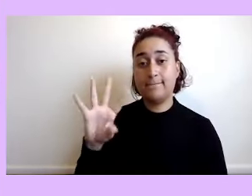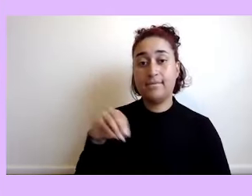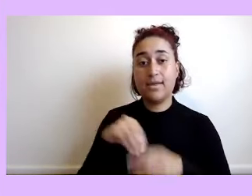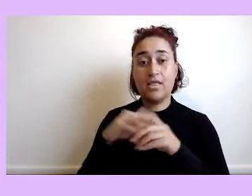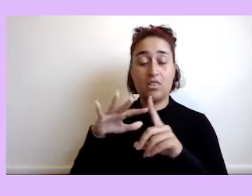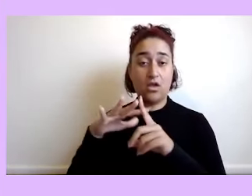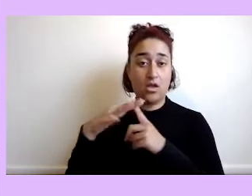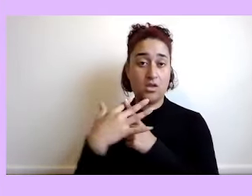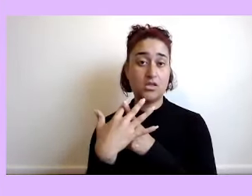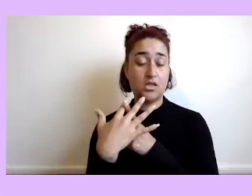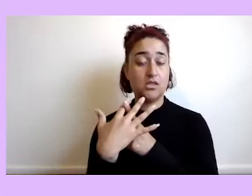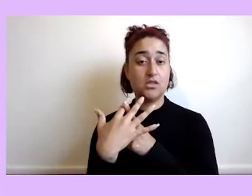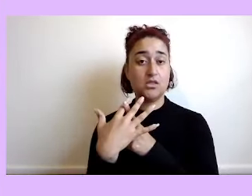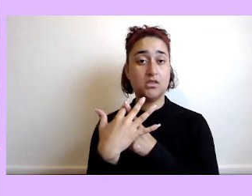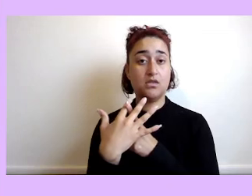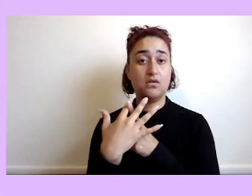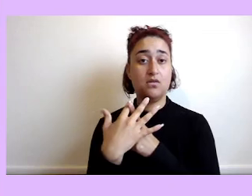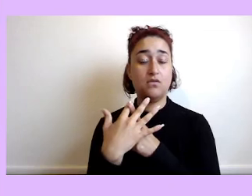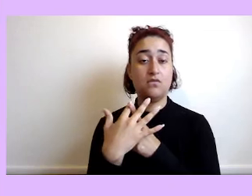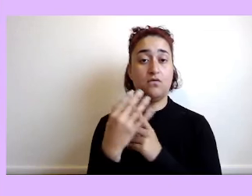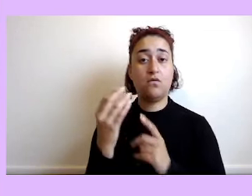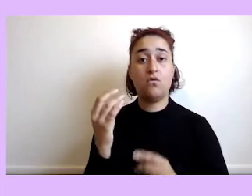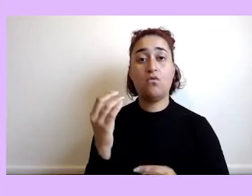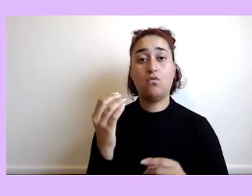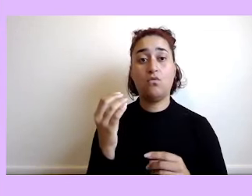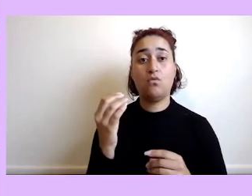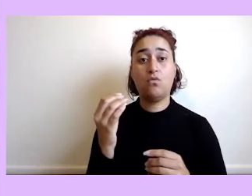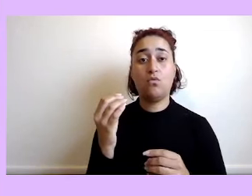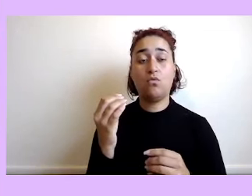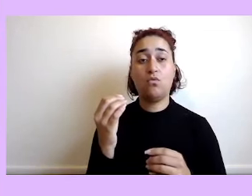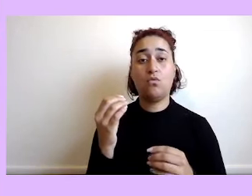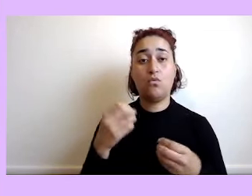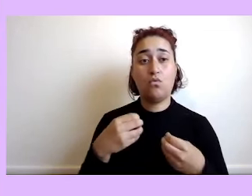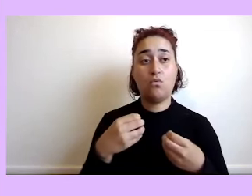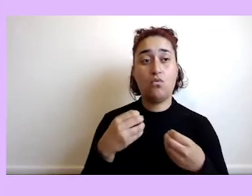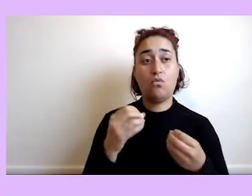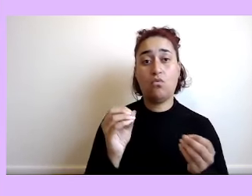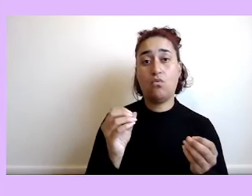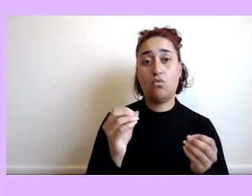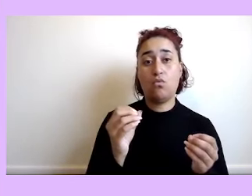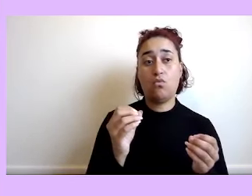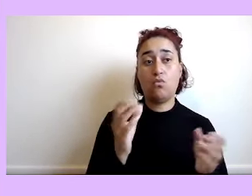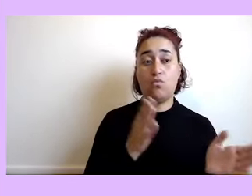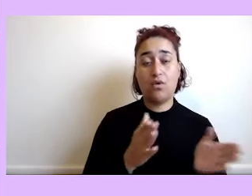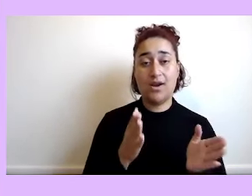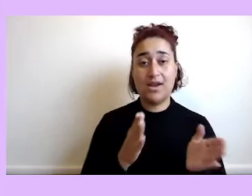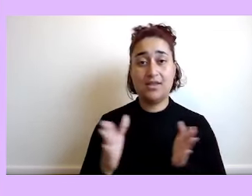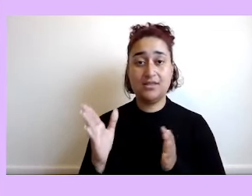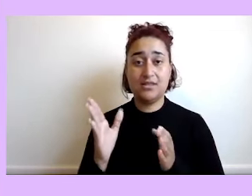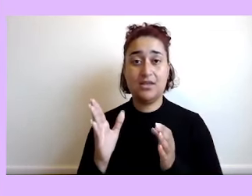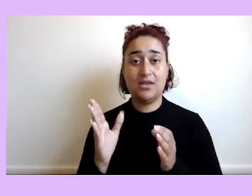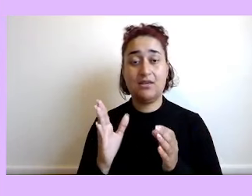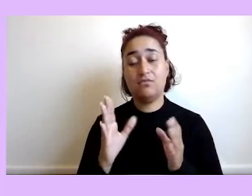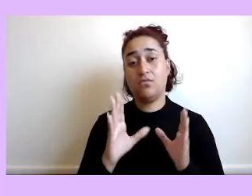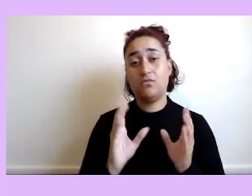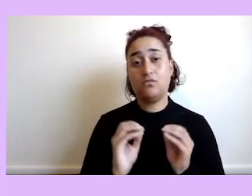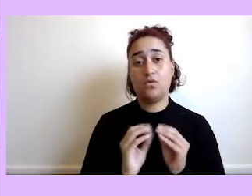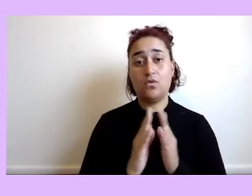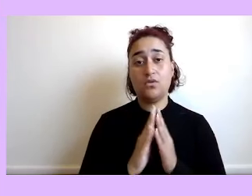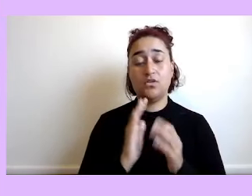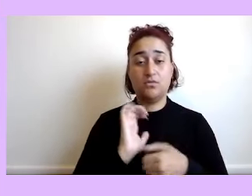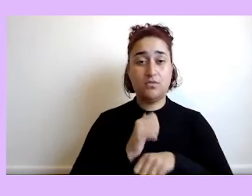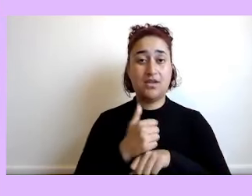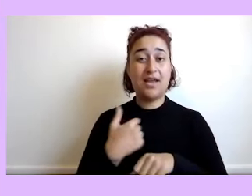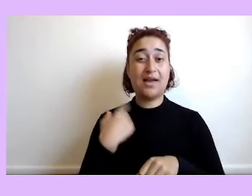of organizing and coalition building, because I am stuck on something you said yesterday at